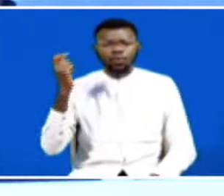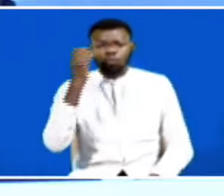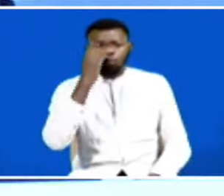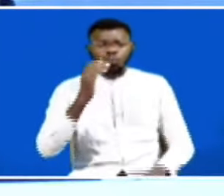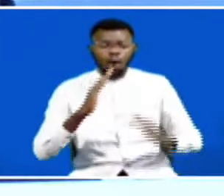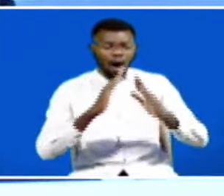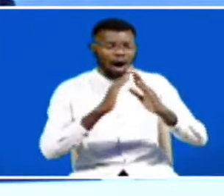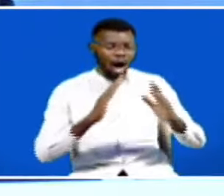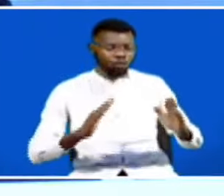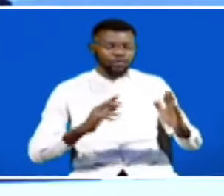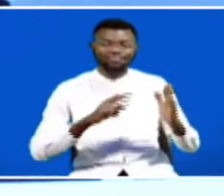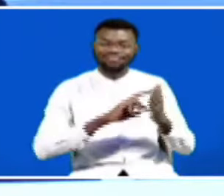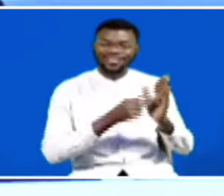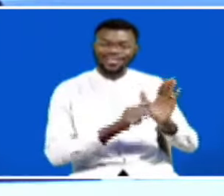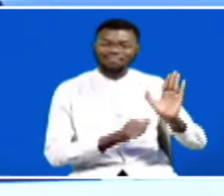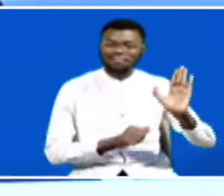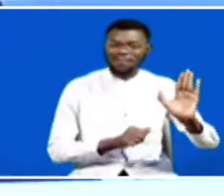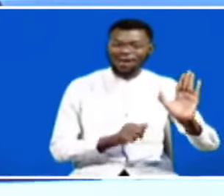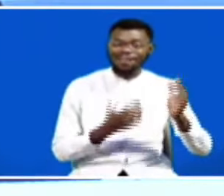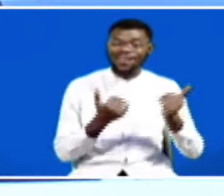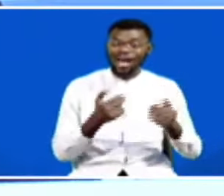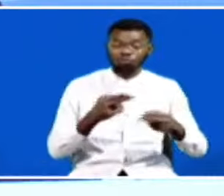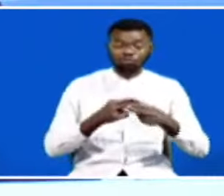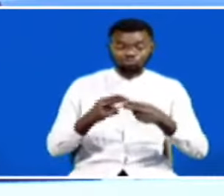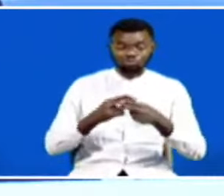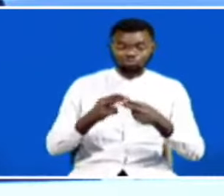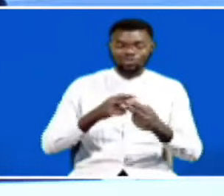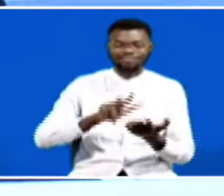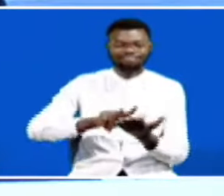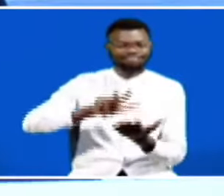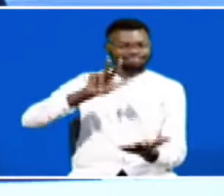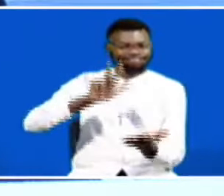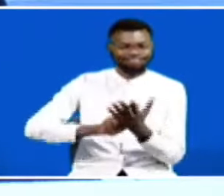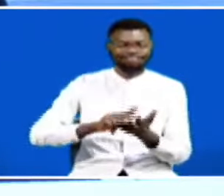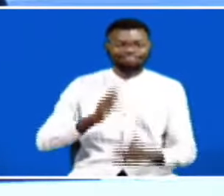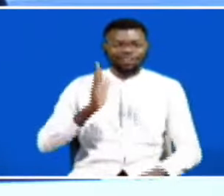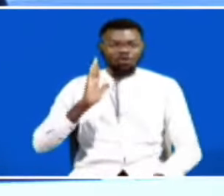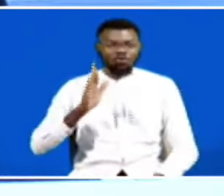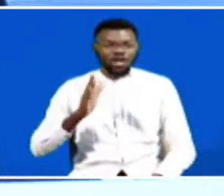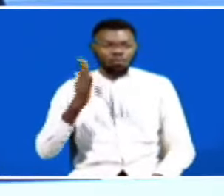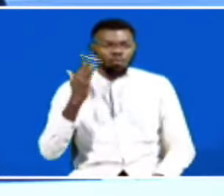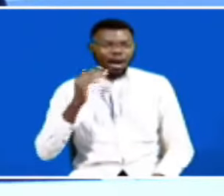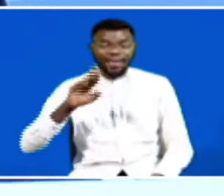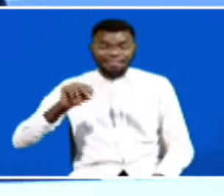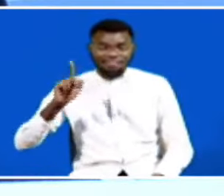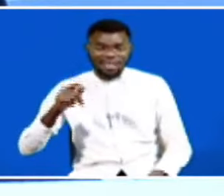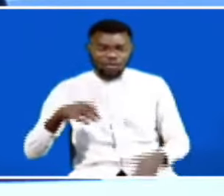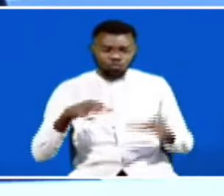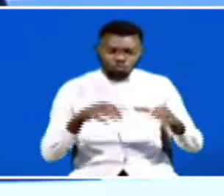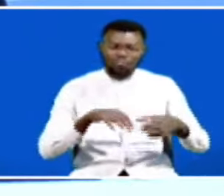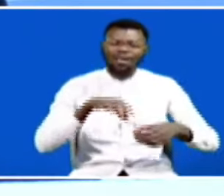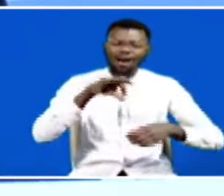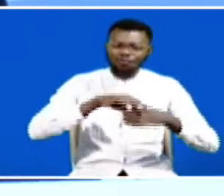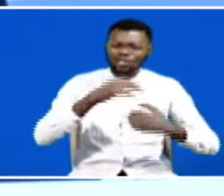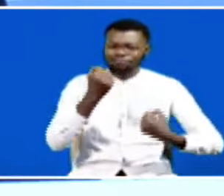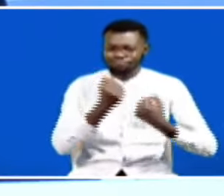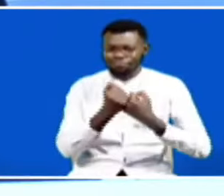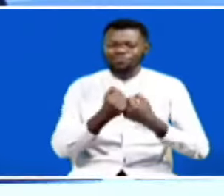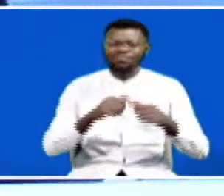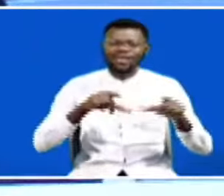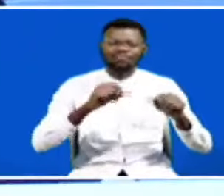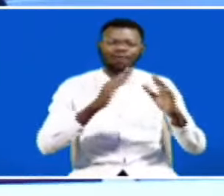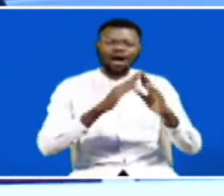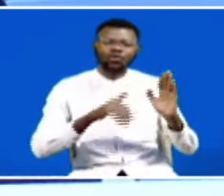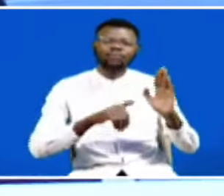to or has moved a step closer to realization after his troops bulldozed the Affordable Housing Bill 2023 through the